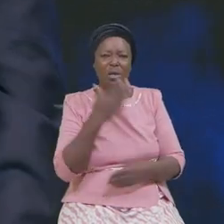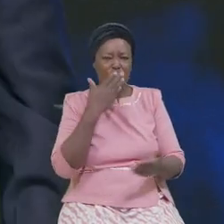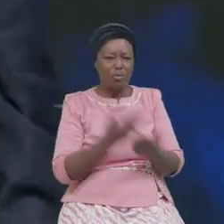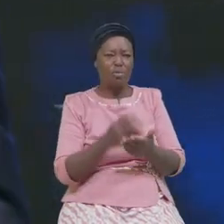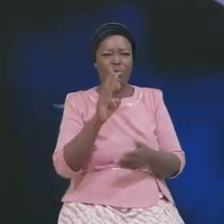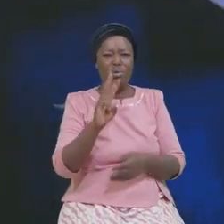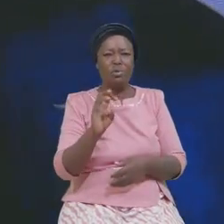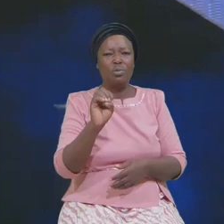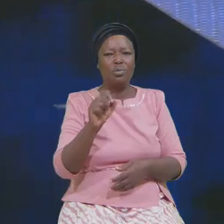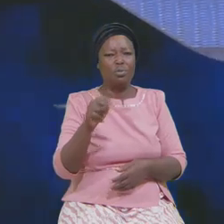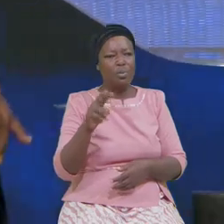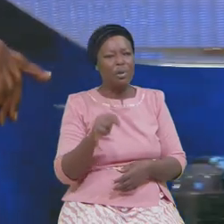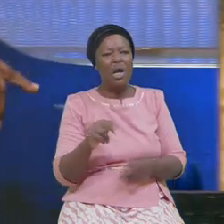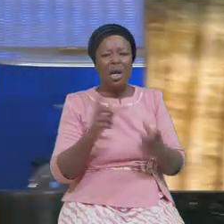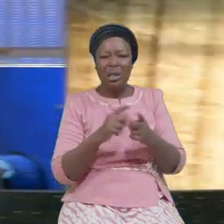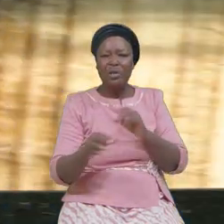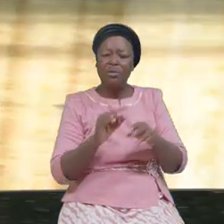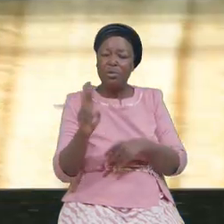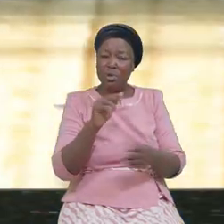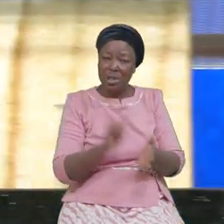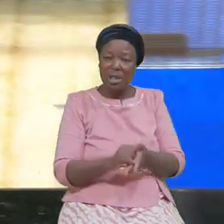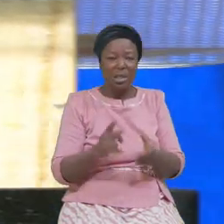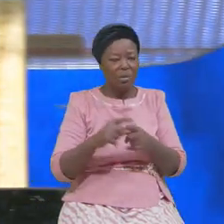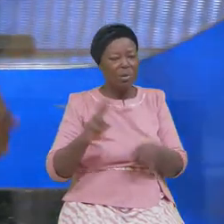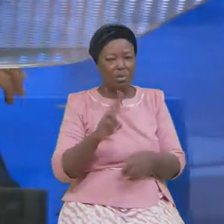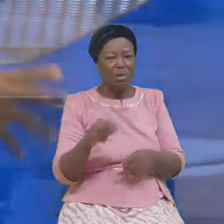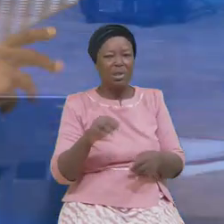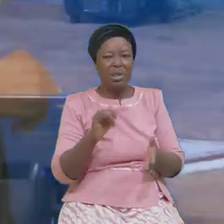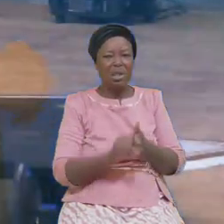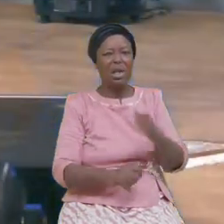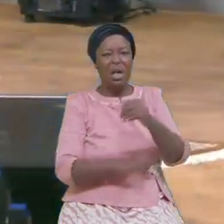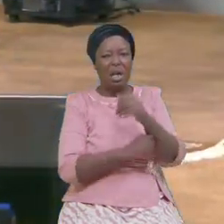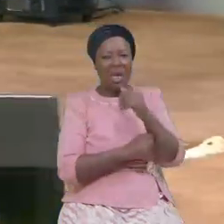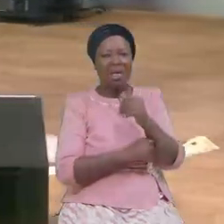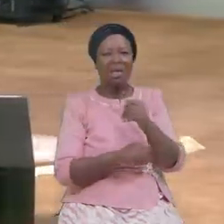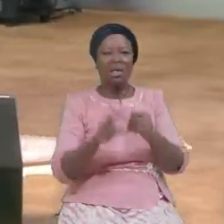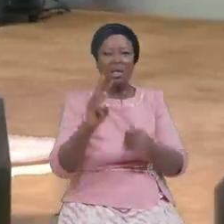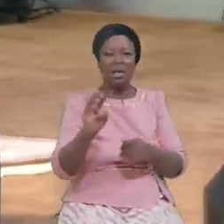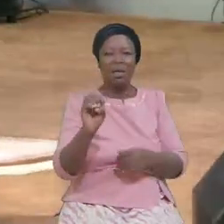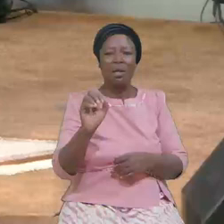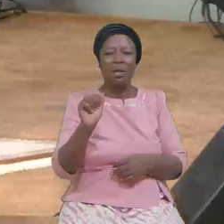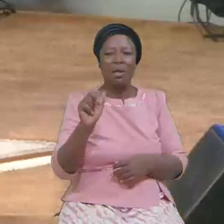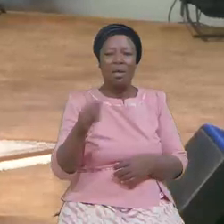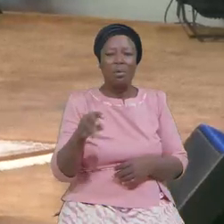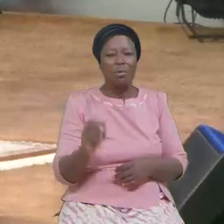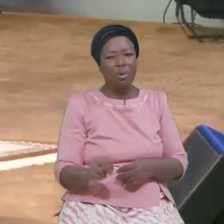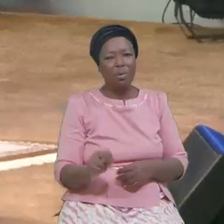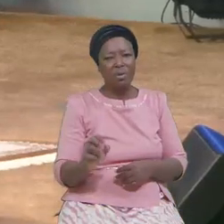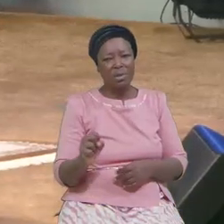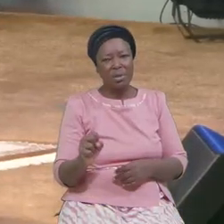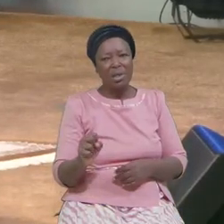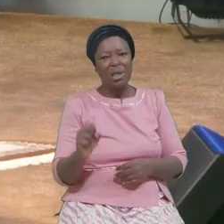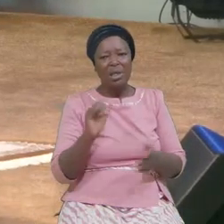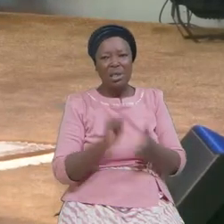we're using that, we're using carnal weapons that in a